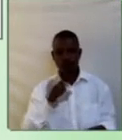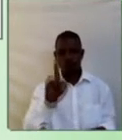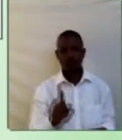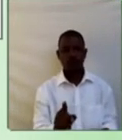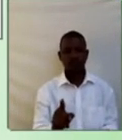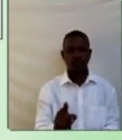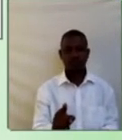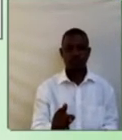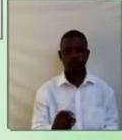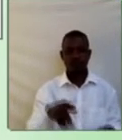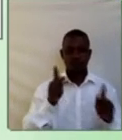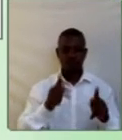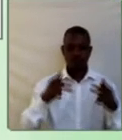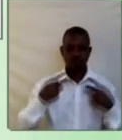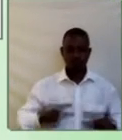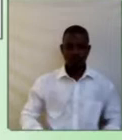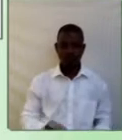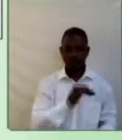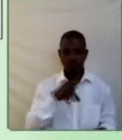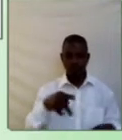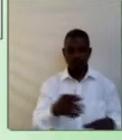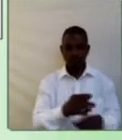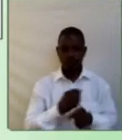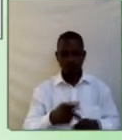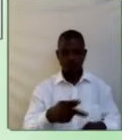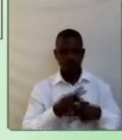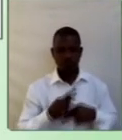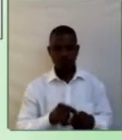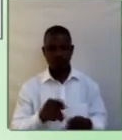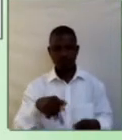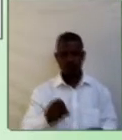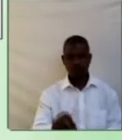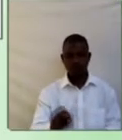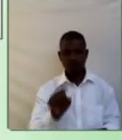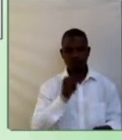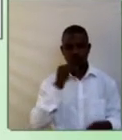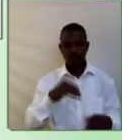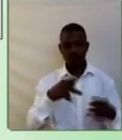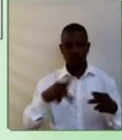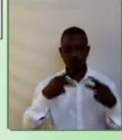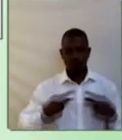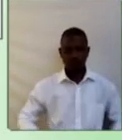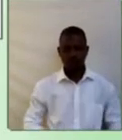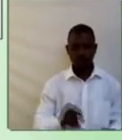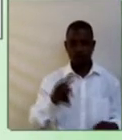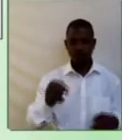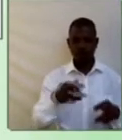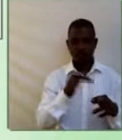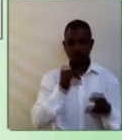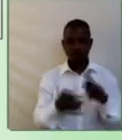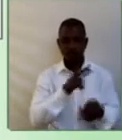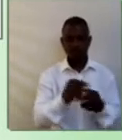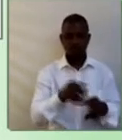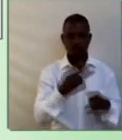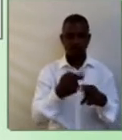1. Personal and possessive pronouns. Personal pronouns replace names of